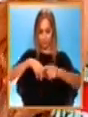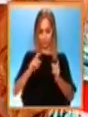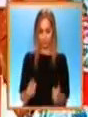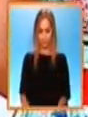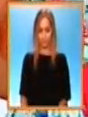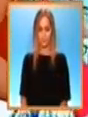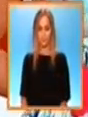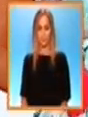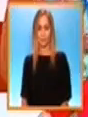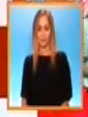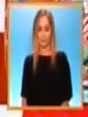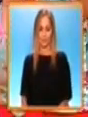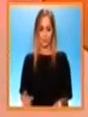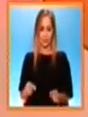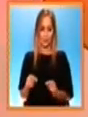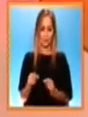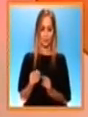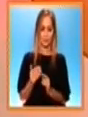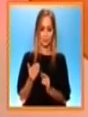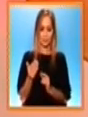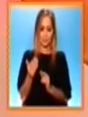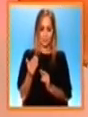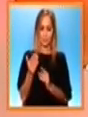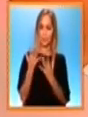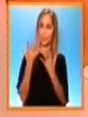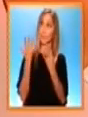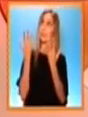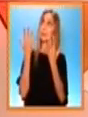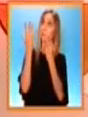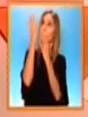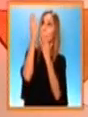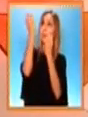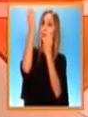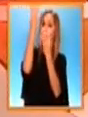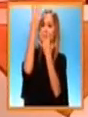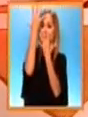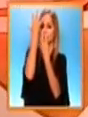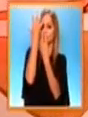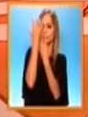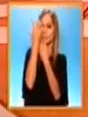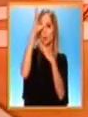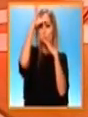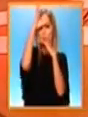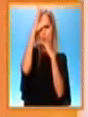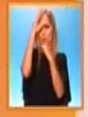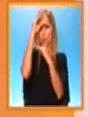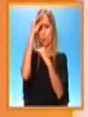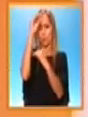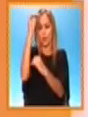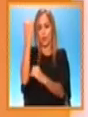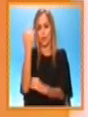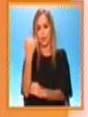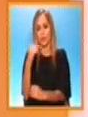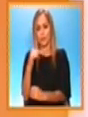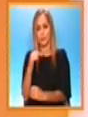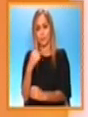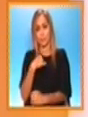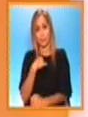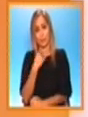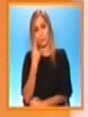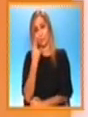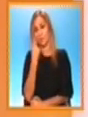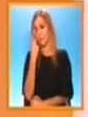come and the land is ours and the moon is the only light